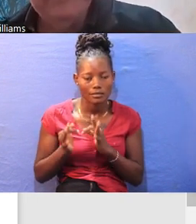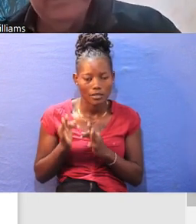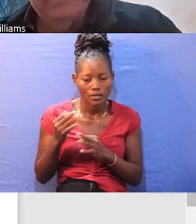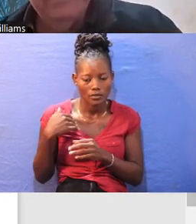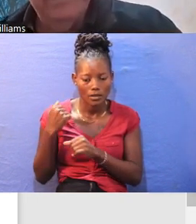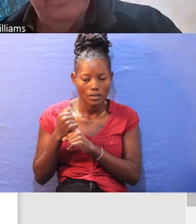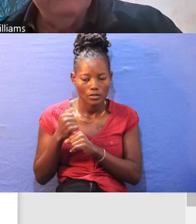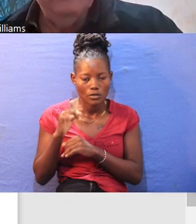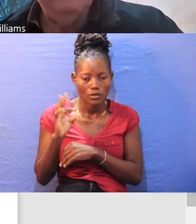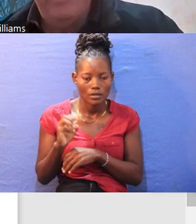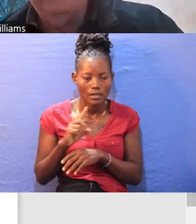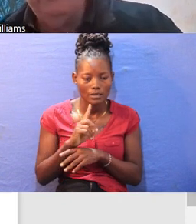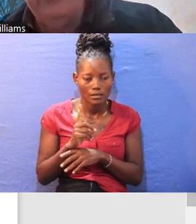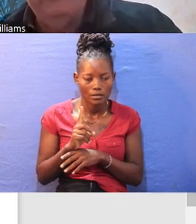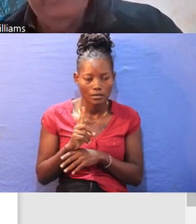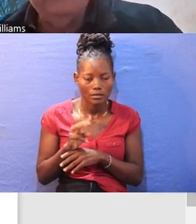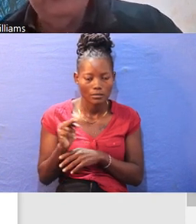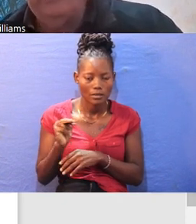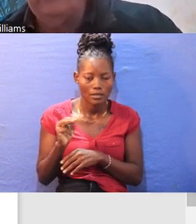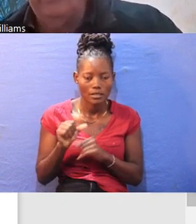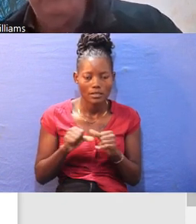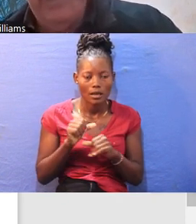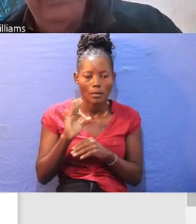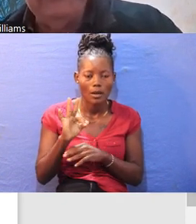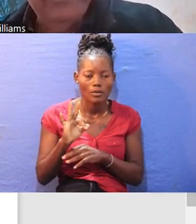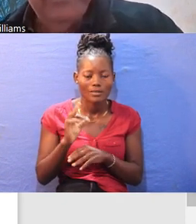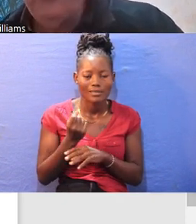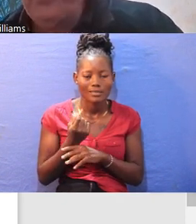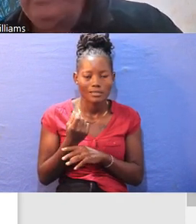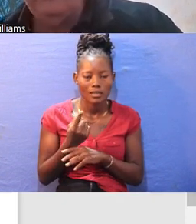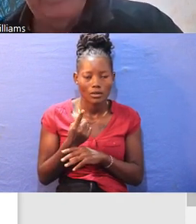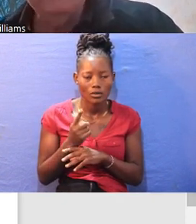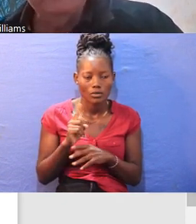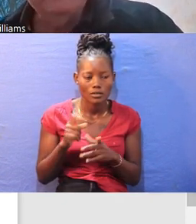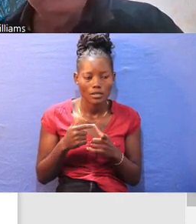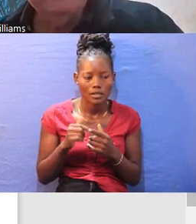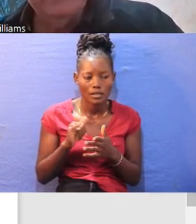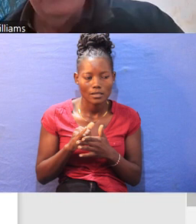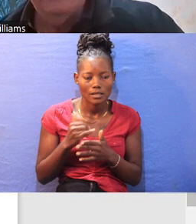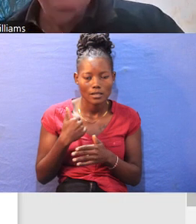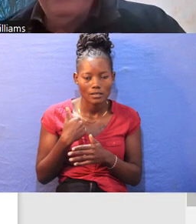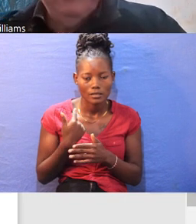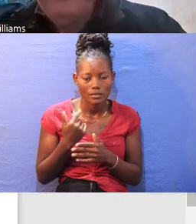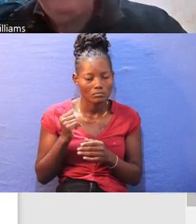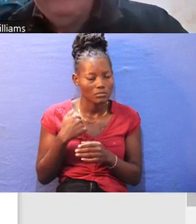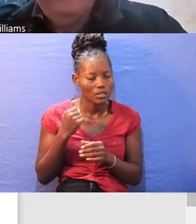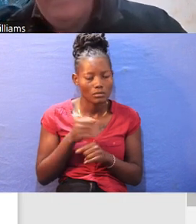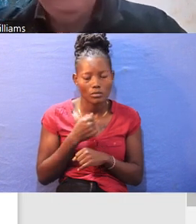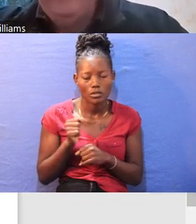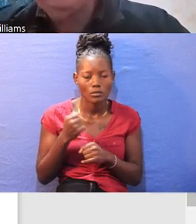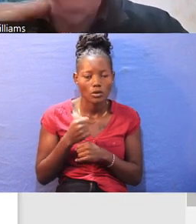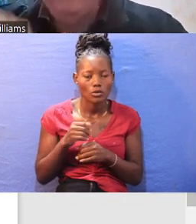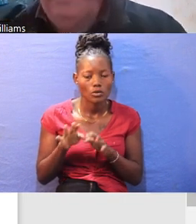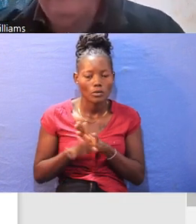done. If I do 30 meters in about 3 seconds, that's my ceiling.